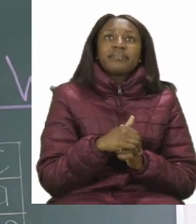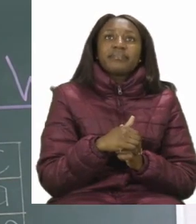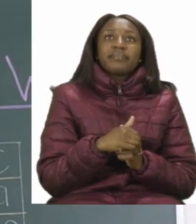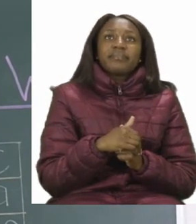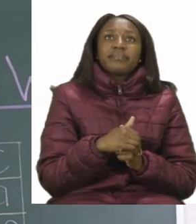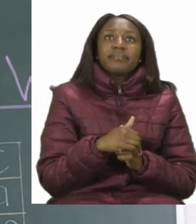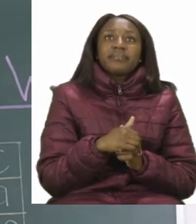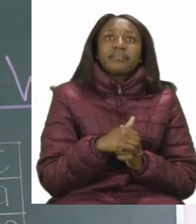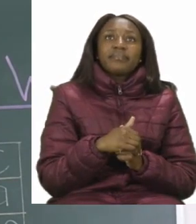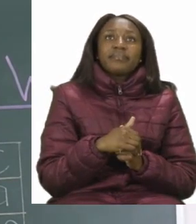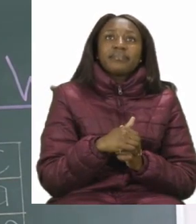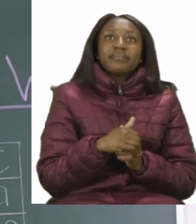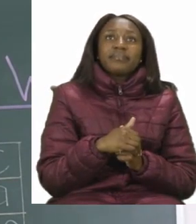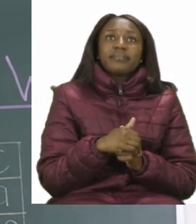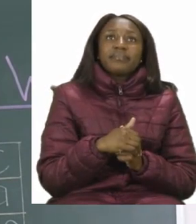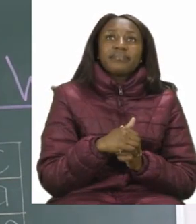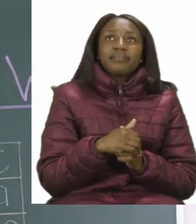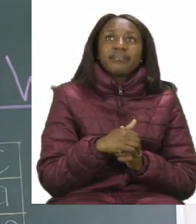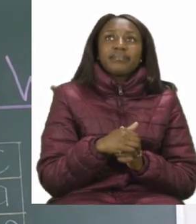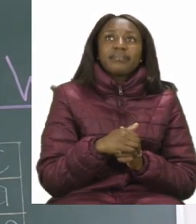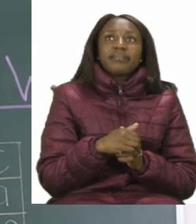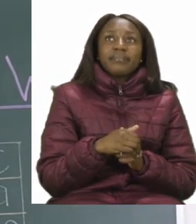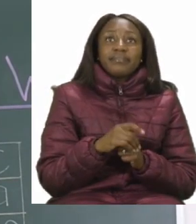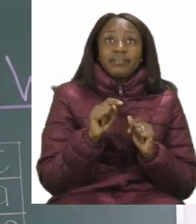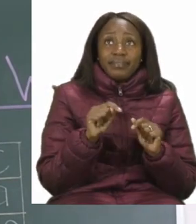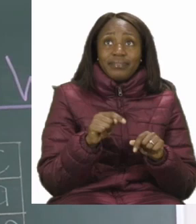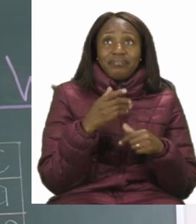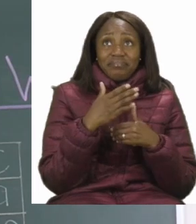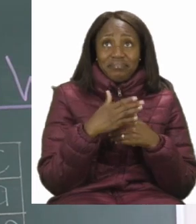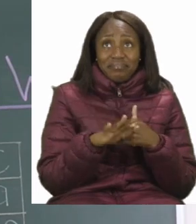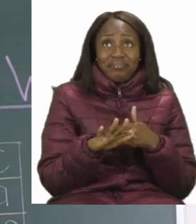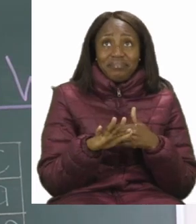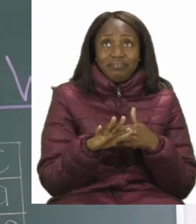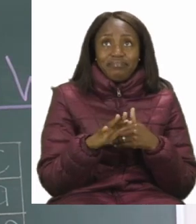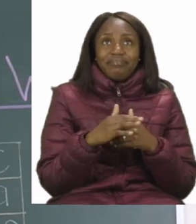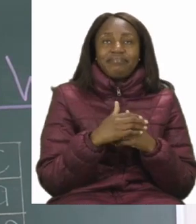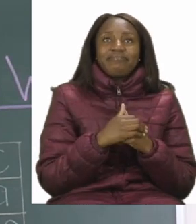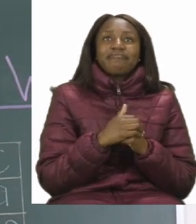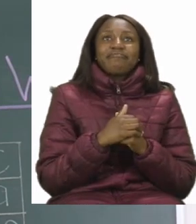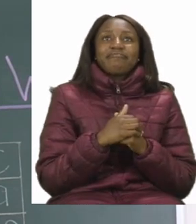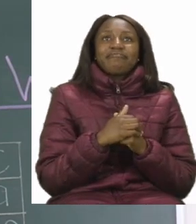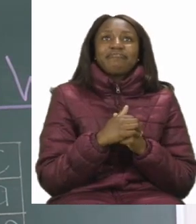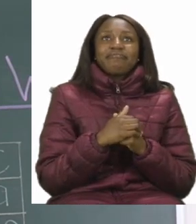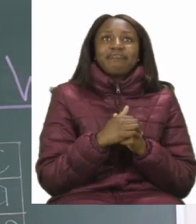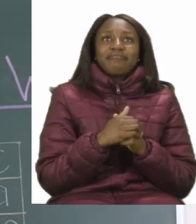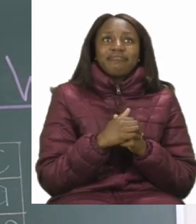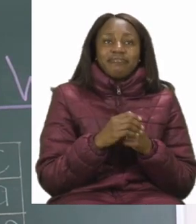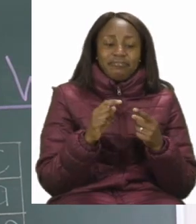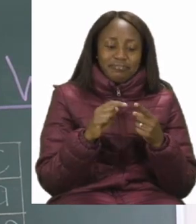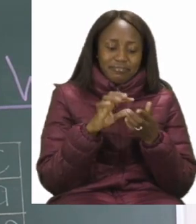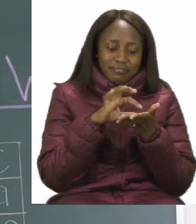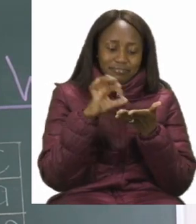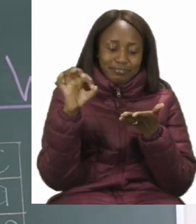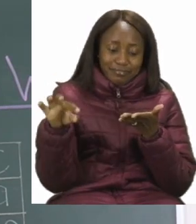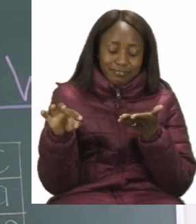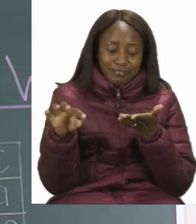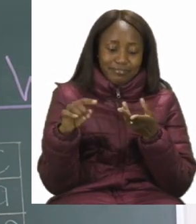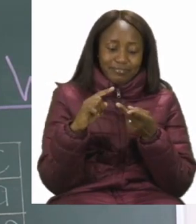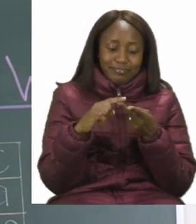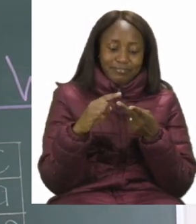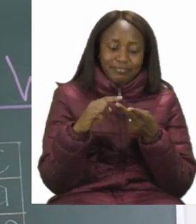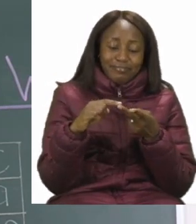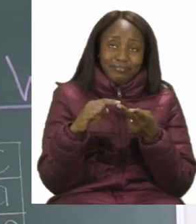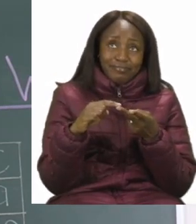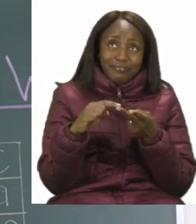E, because we said it is water. Okay, so now we have completed the word